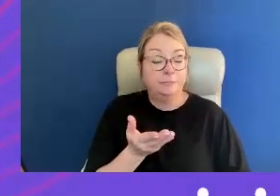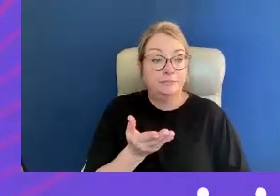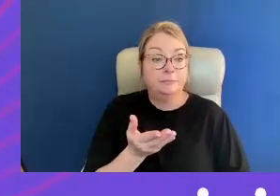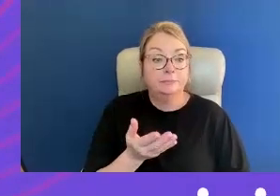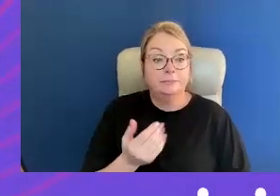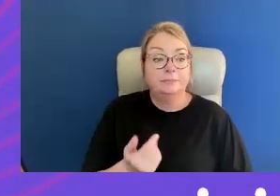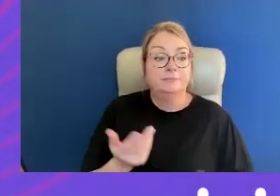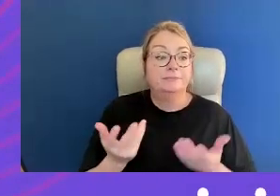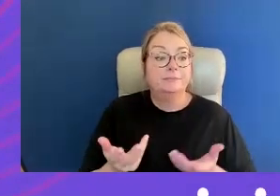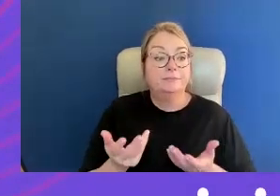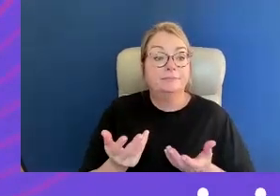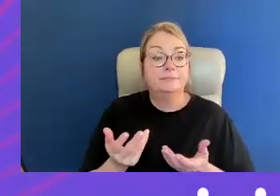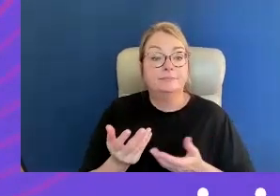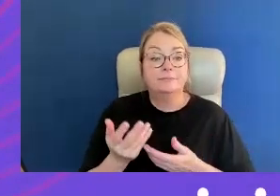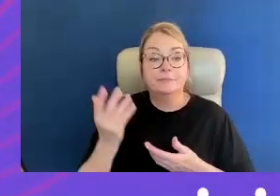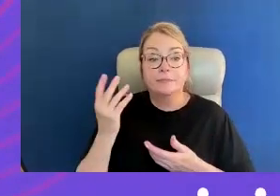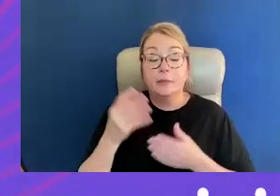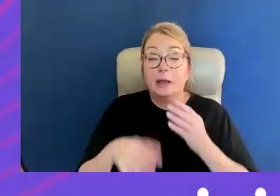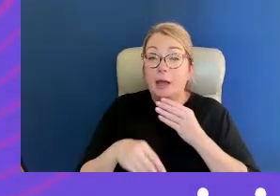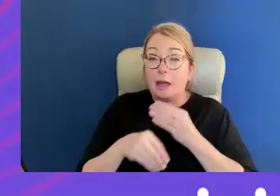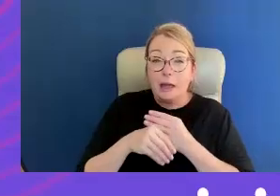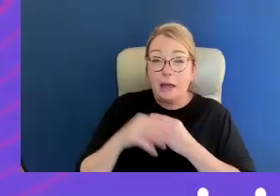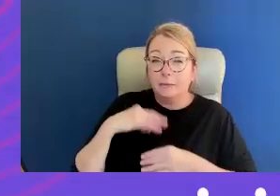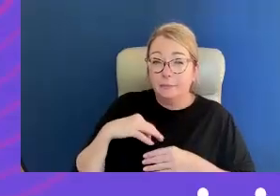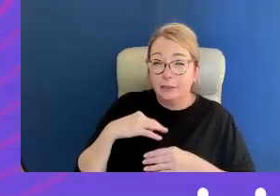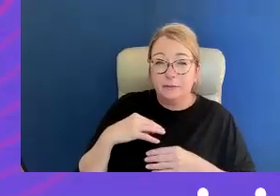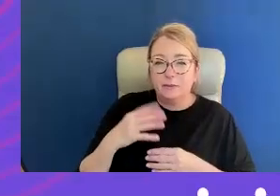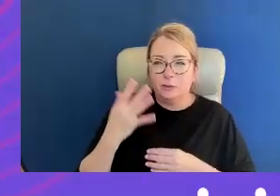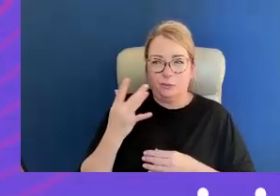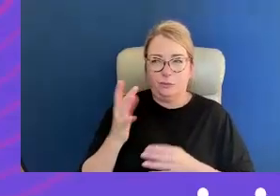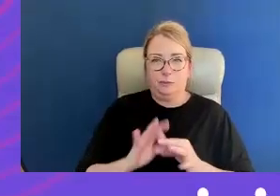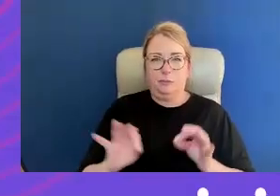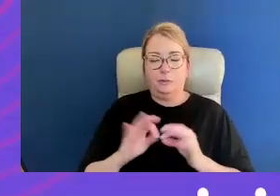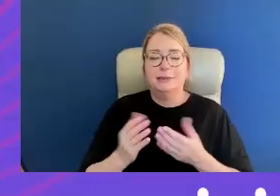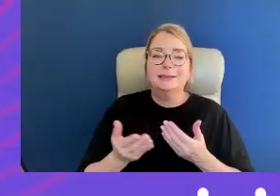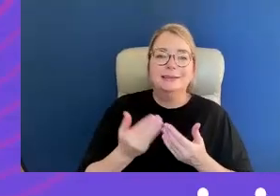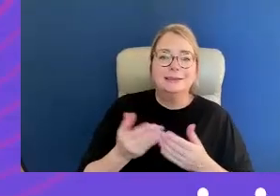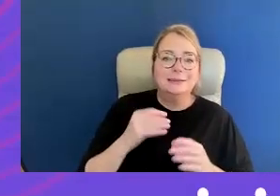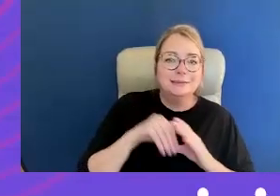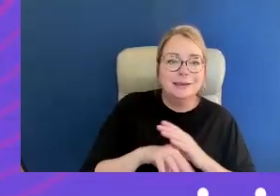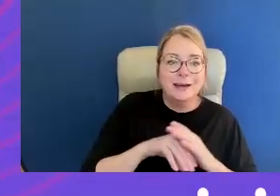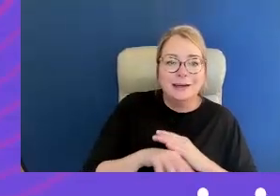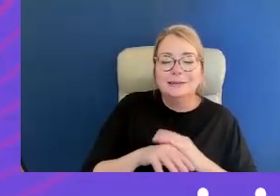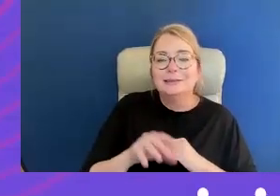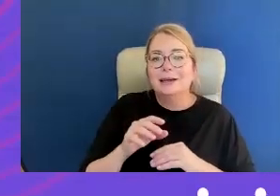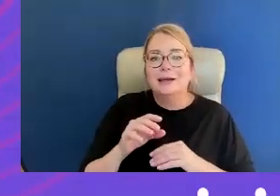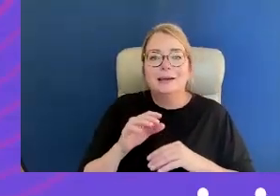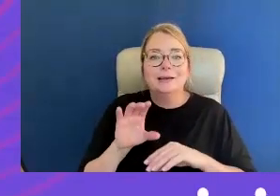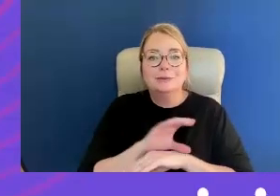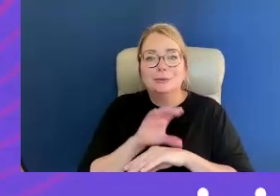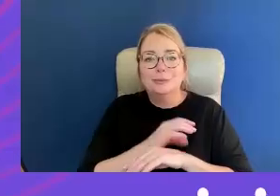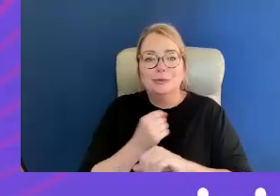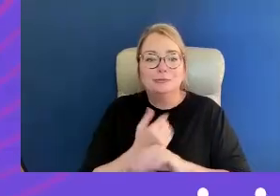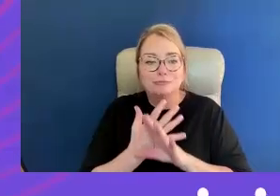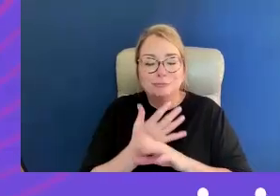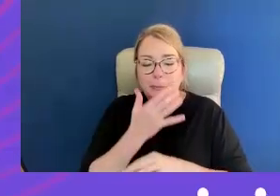Why value added benefits matter for wellness? Well, it's because they're easy to access. Most of them are digital, on demand, and can be used from anywhere.